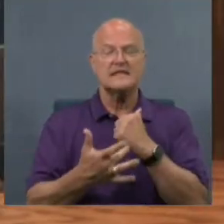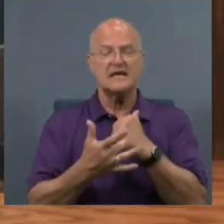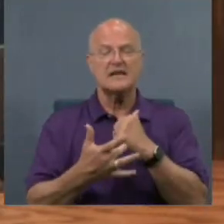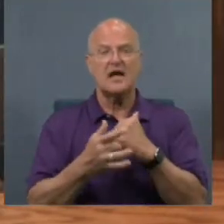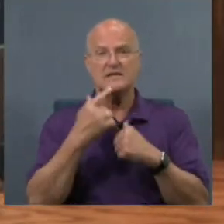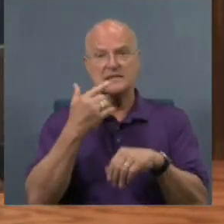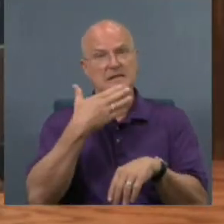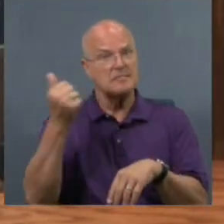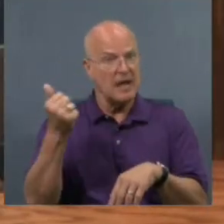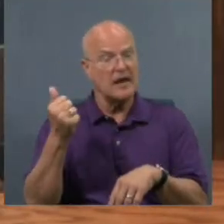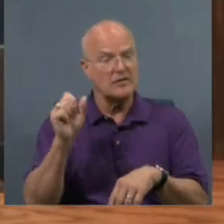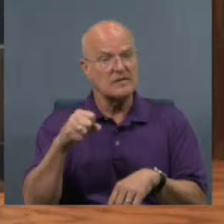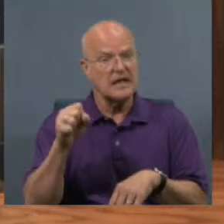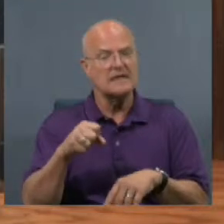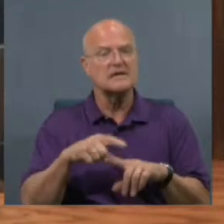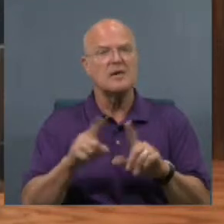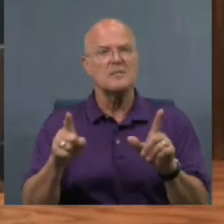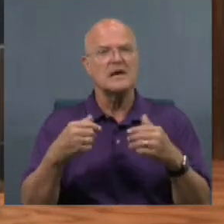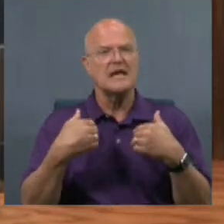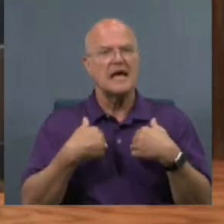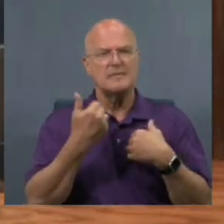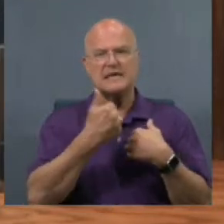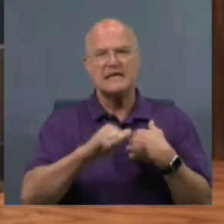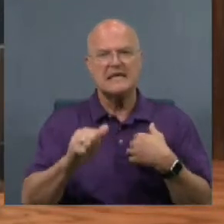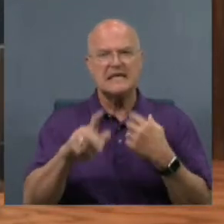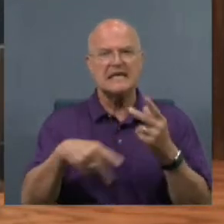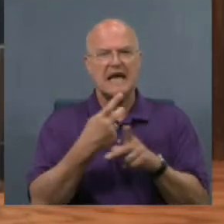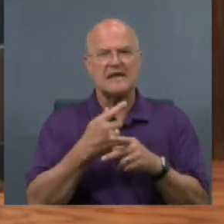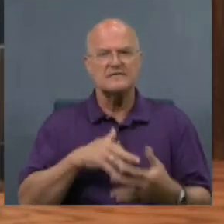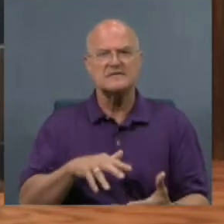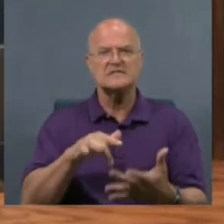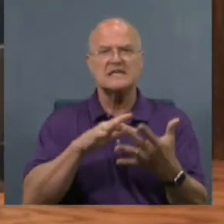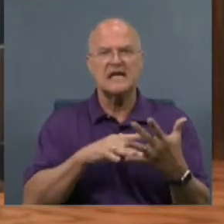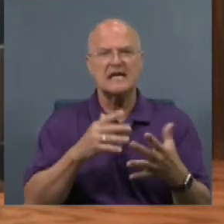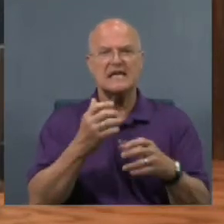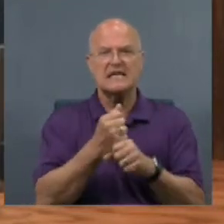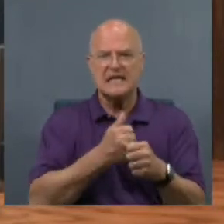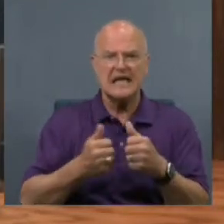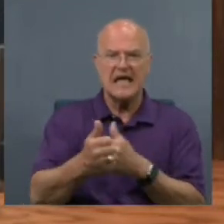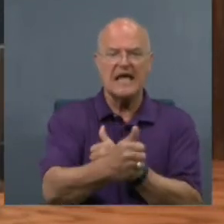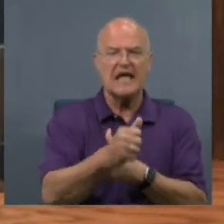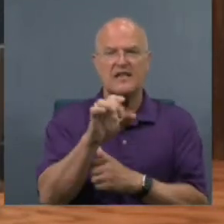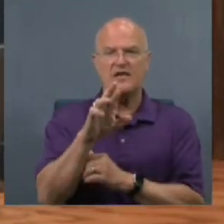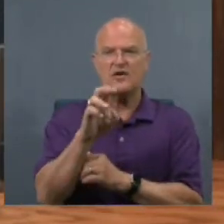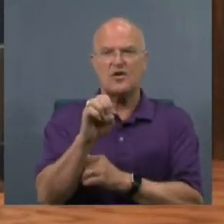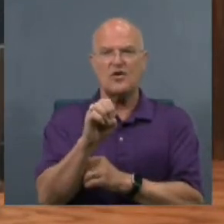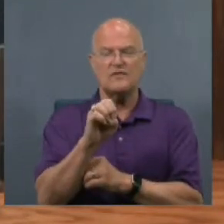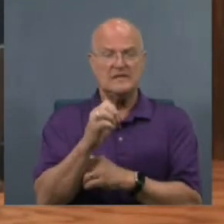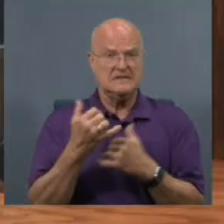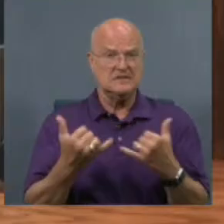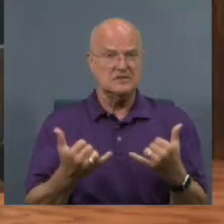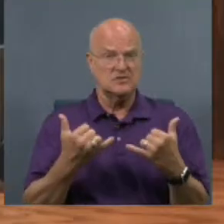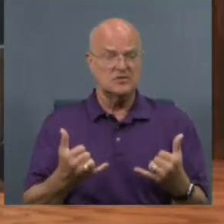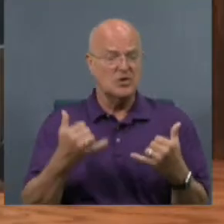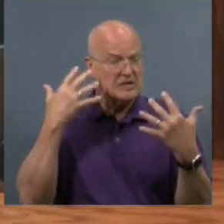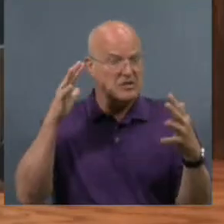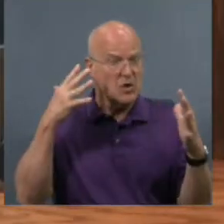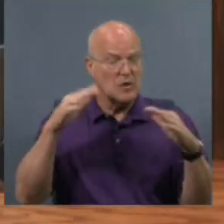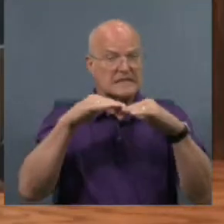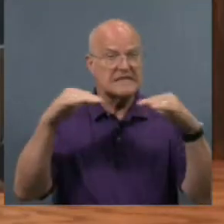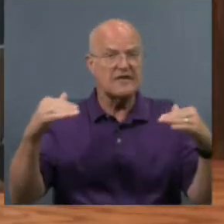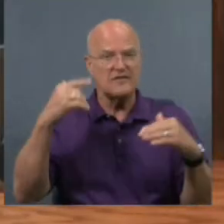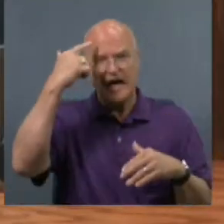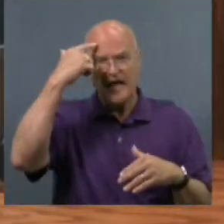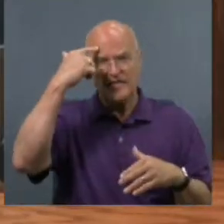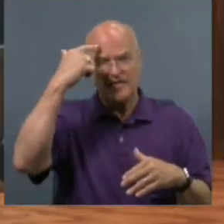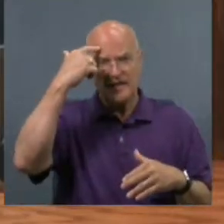is getting better, but has there been any sort of study just kind of getting ahead of the curve in terms of current decibel levels? Because I think there